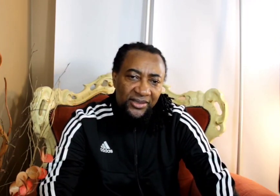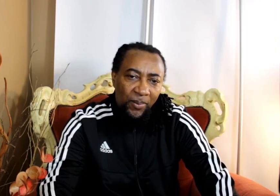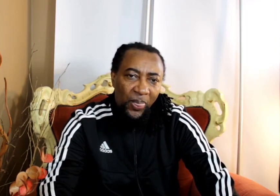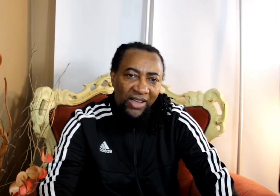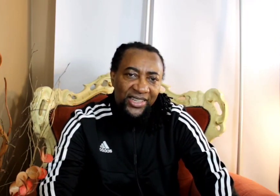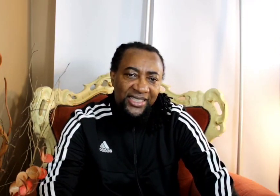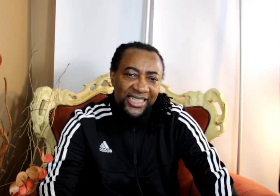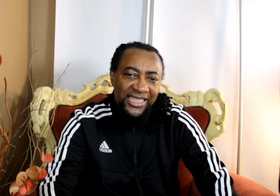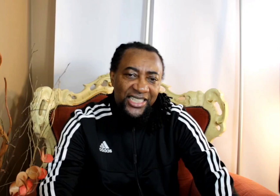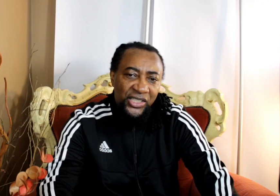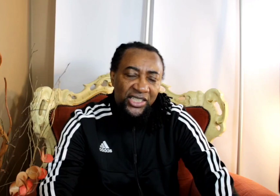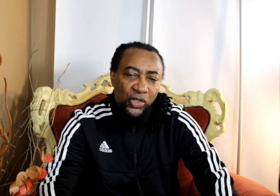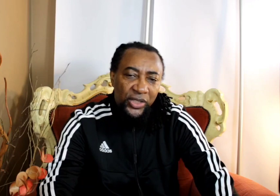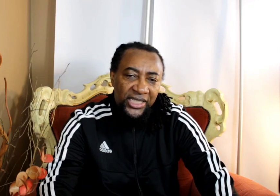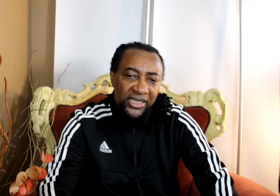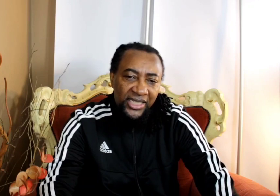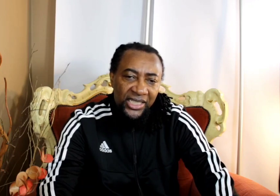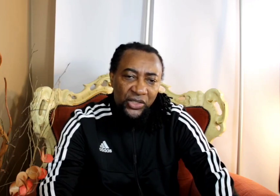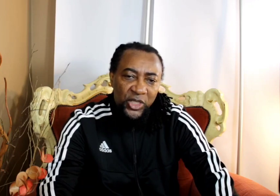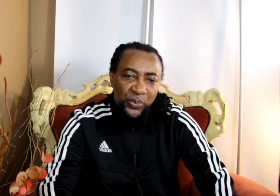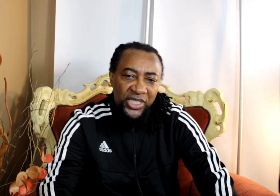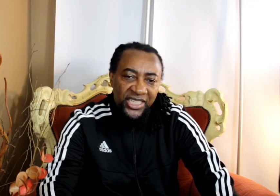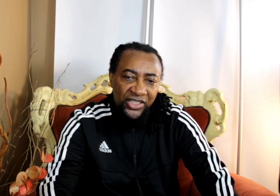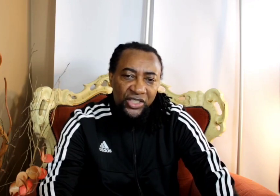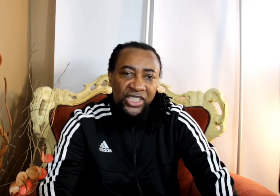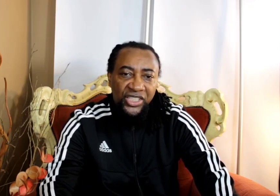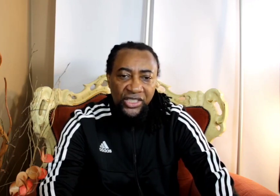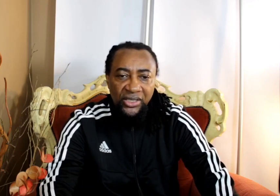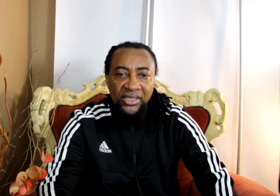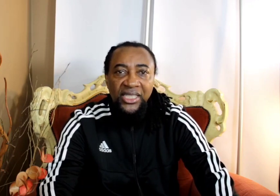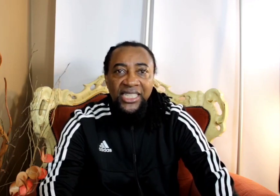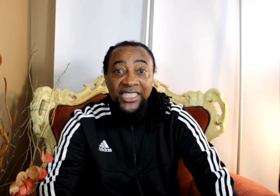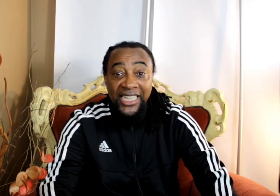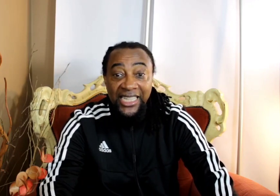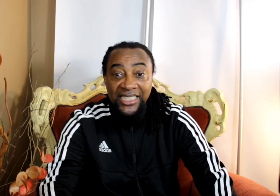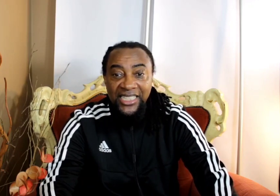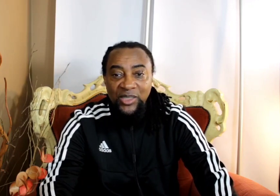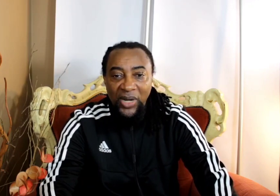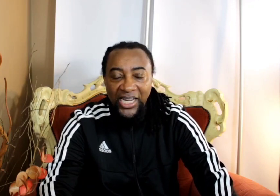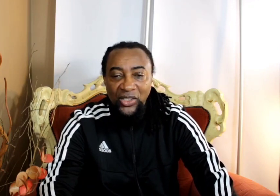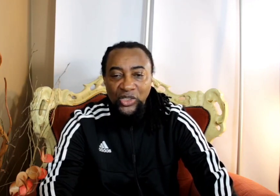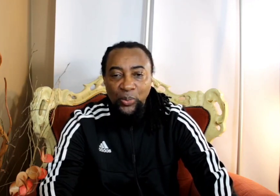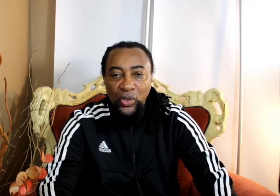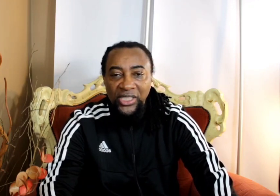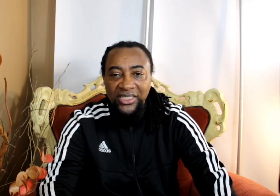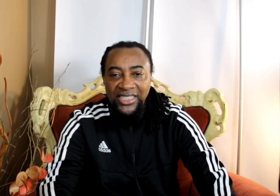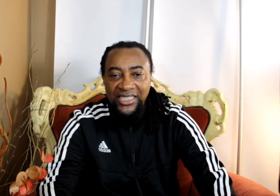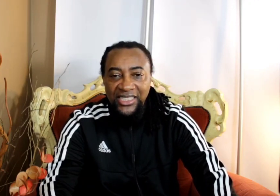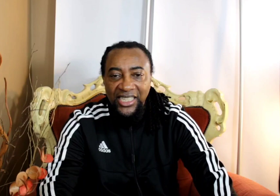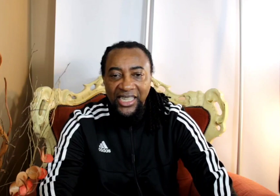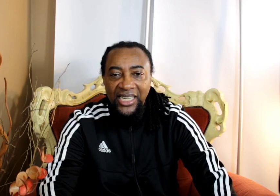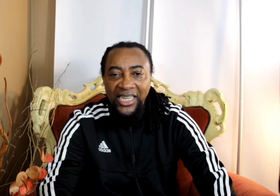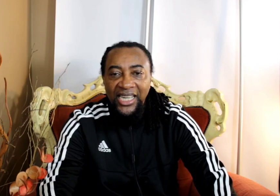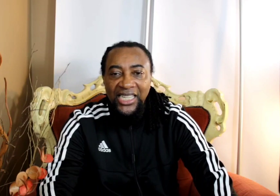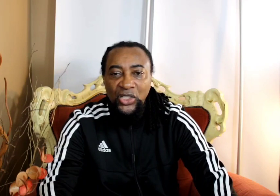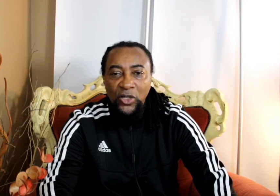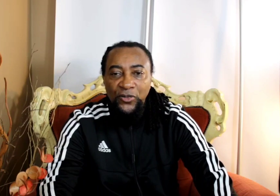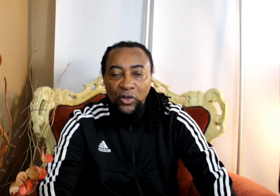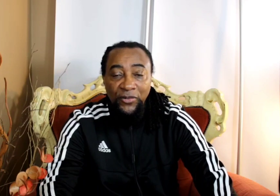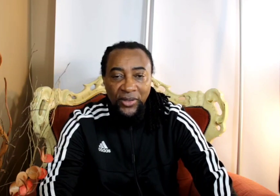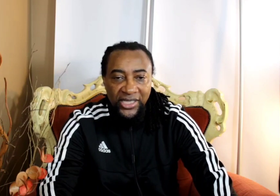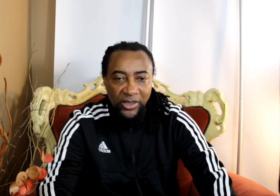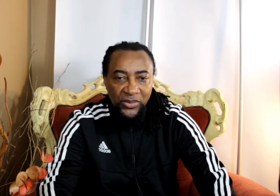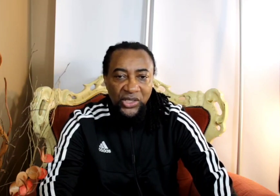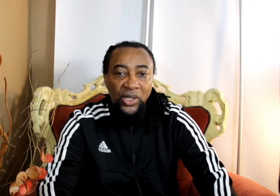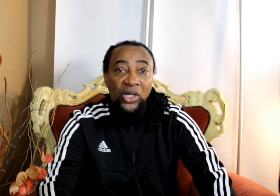Holness, having initially agreed to his predecessor's decision, changed his mind on supporting the CCJ and called